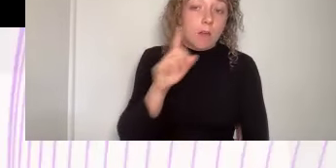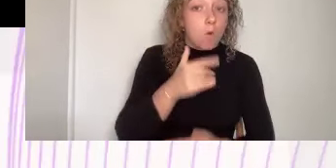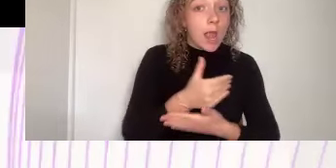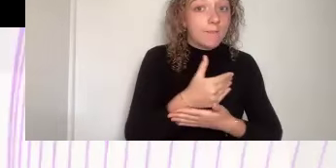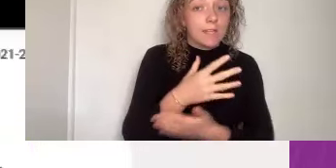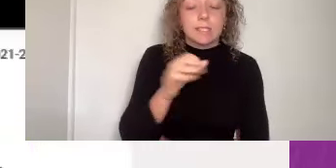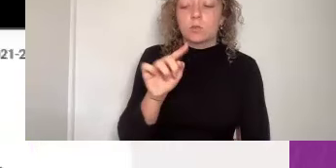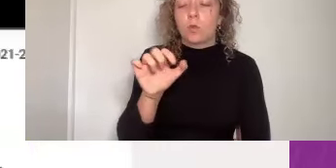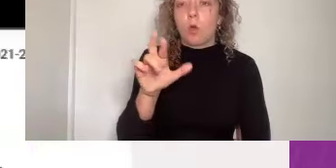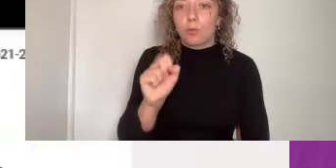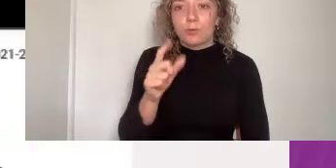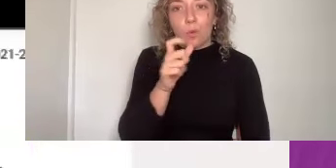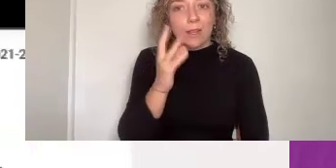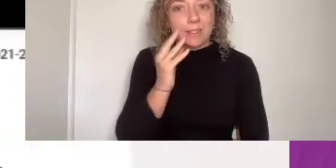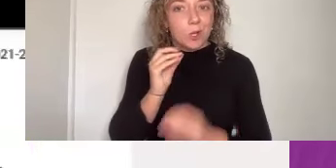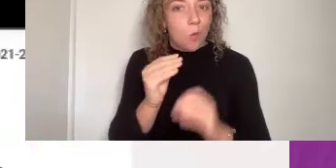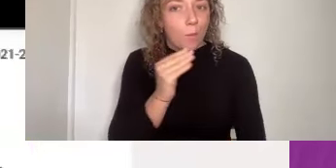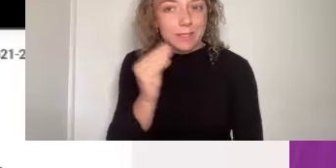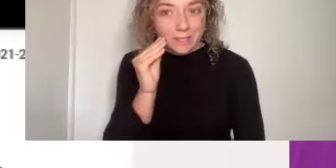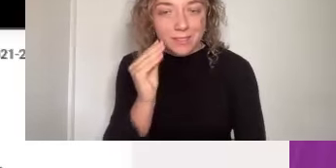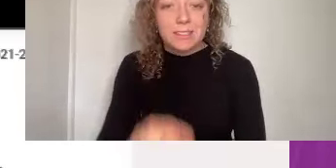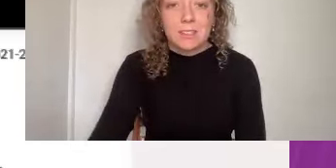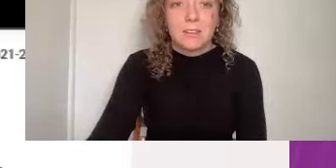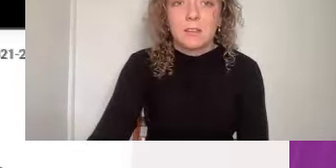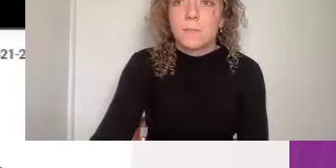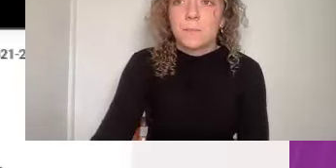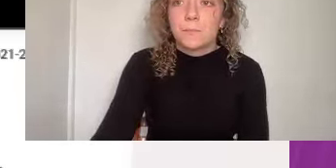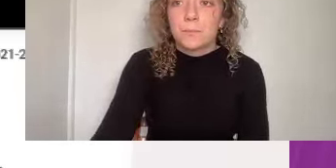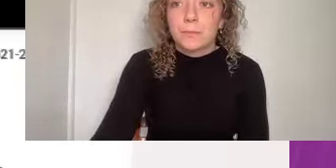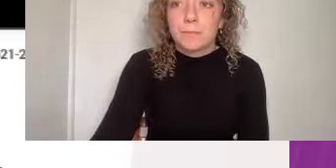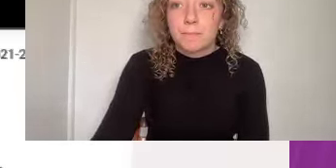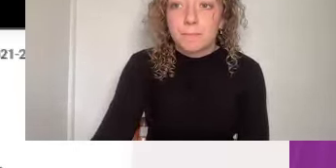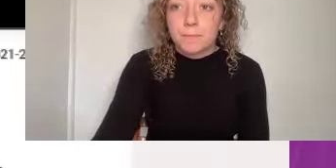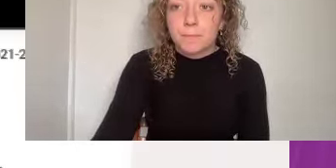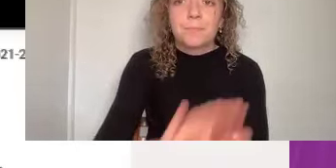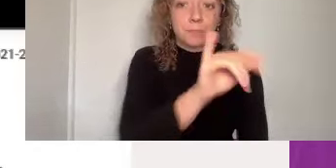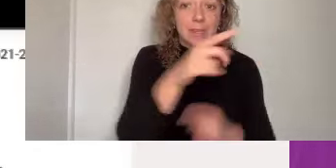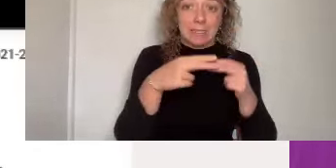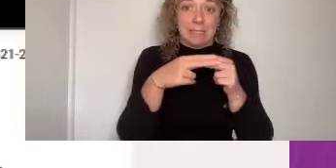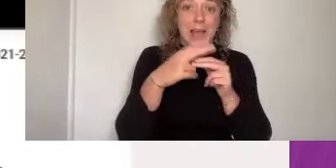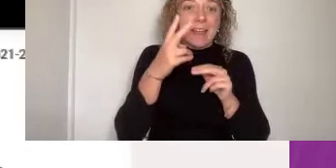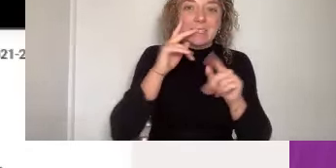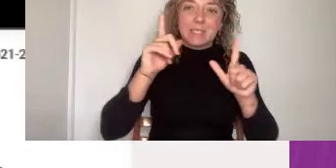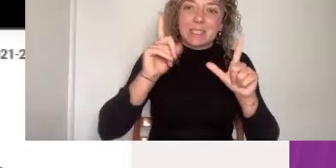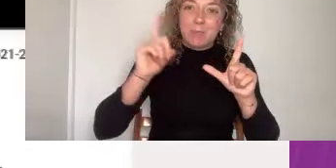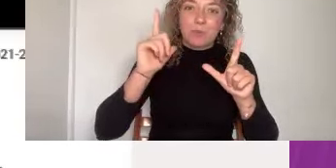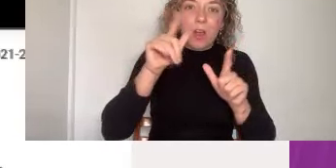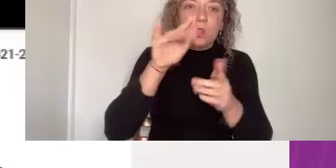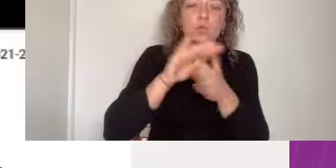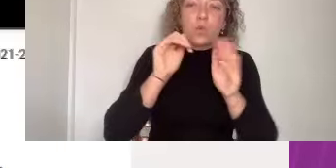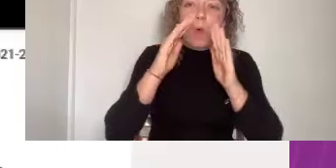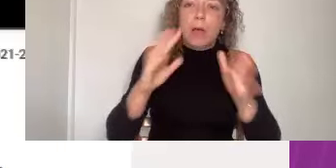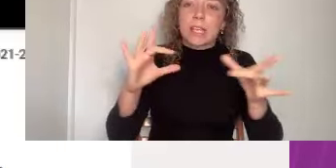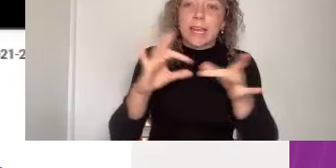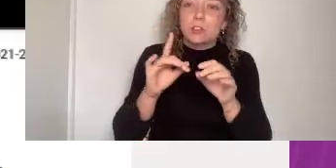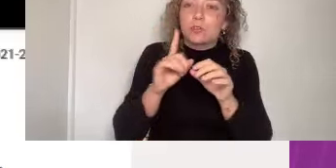experiencing homelessness. And on this slide, I have a snapshot from a report that SchoolHouse Connection released earlier this